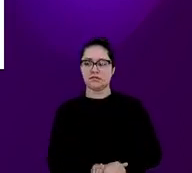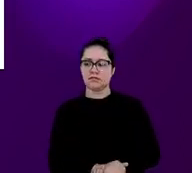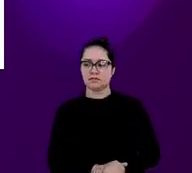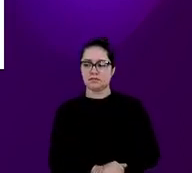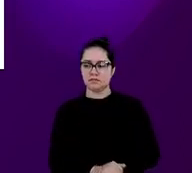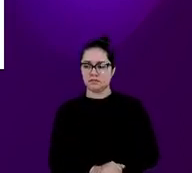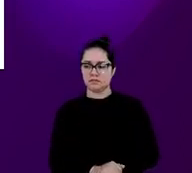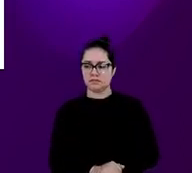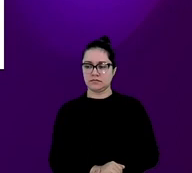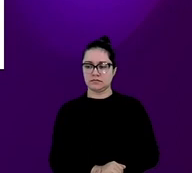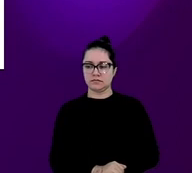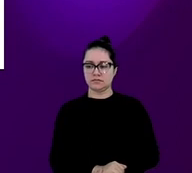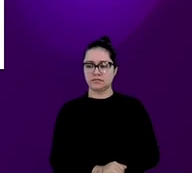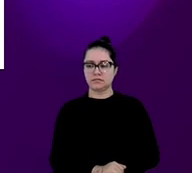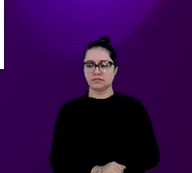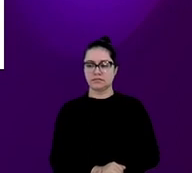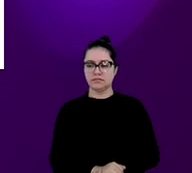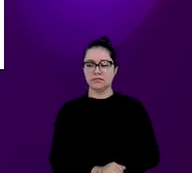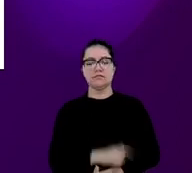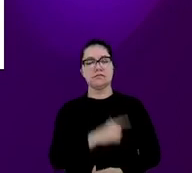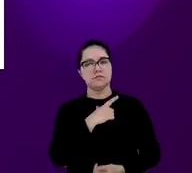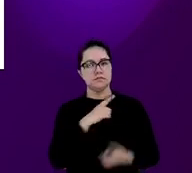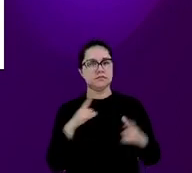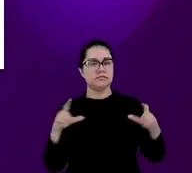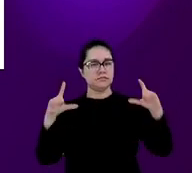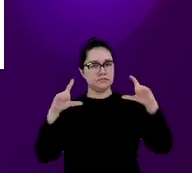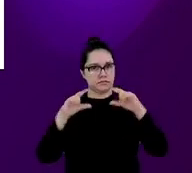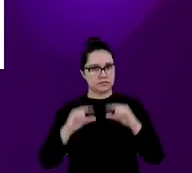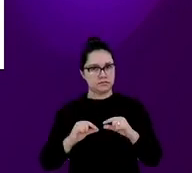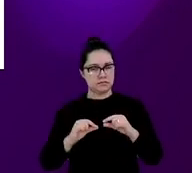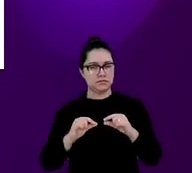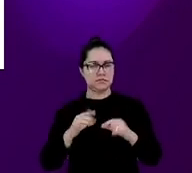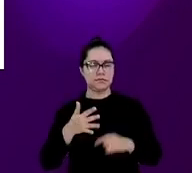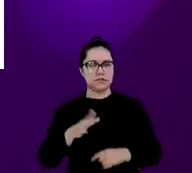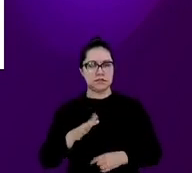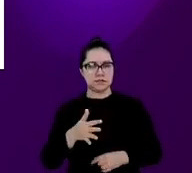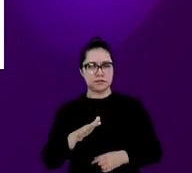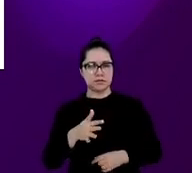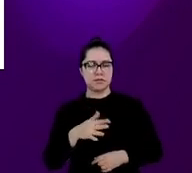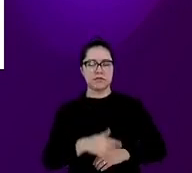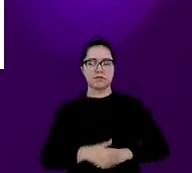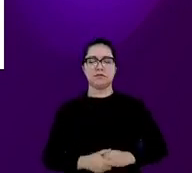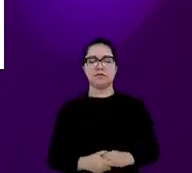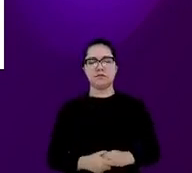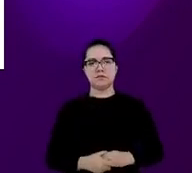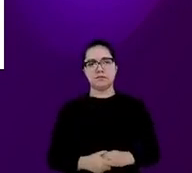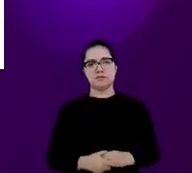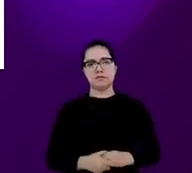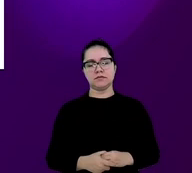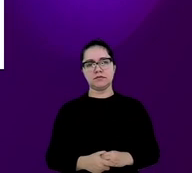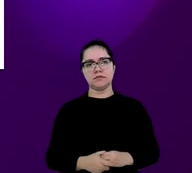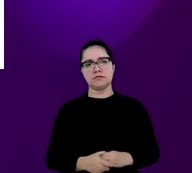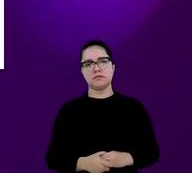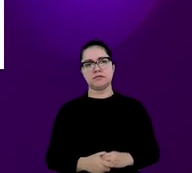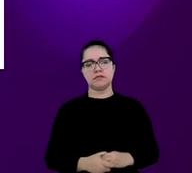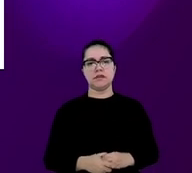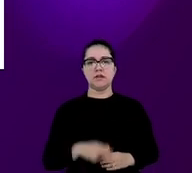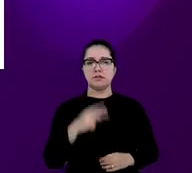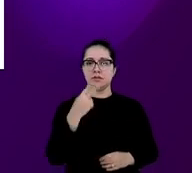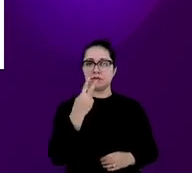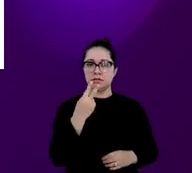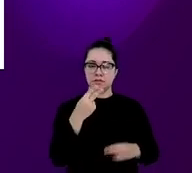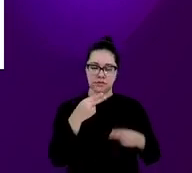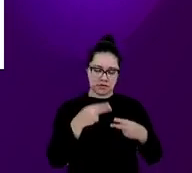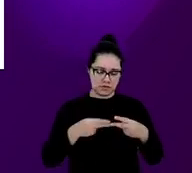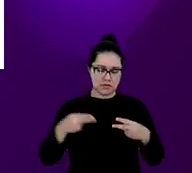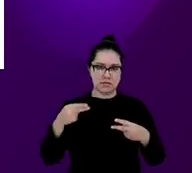average of around 2 visits per week to no visit at all in